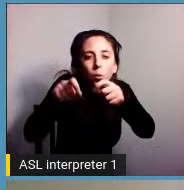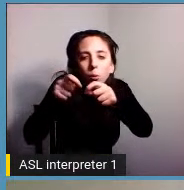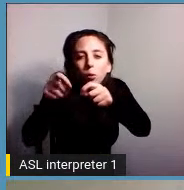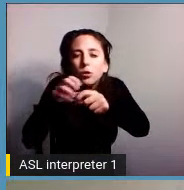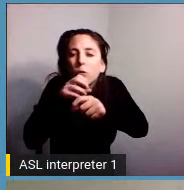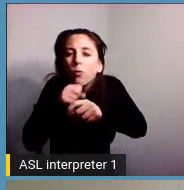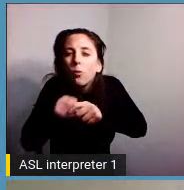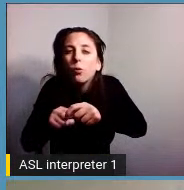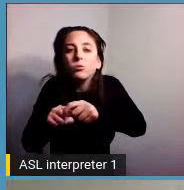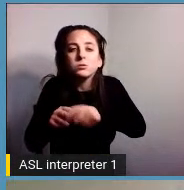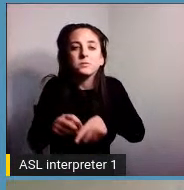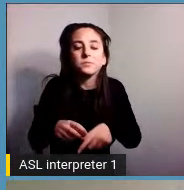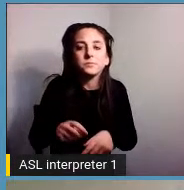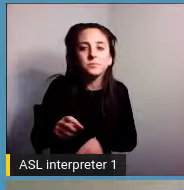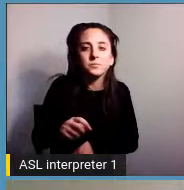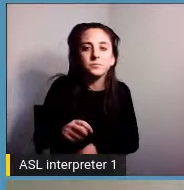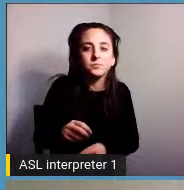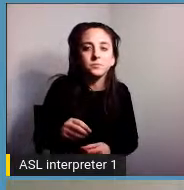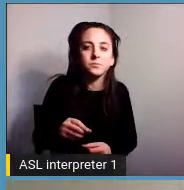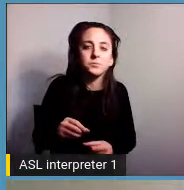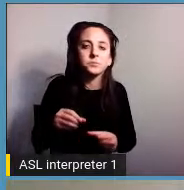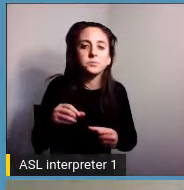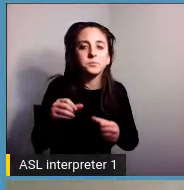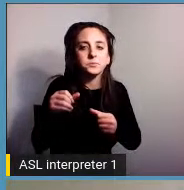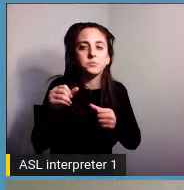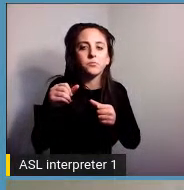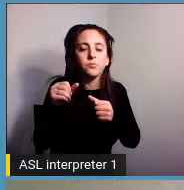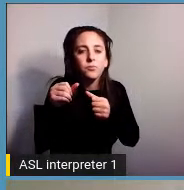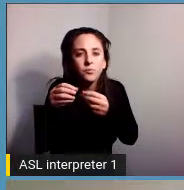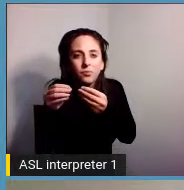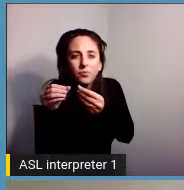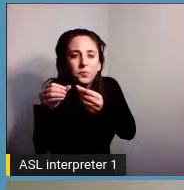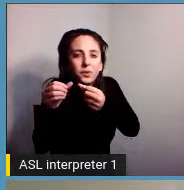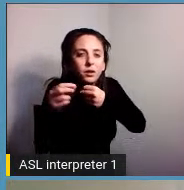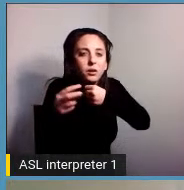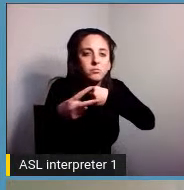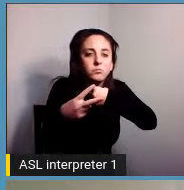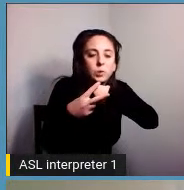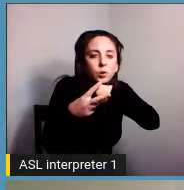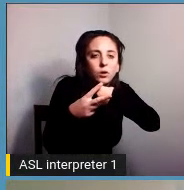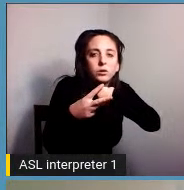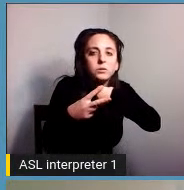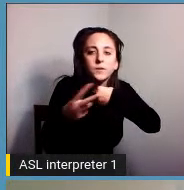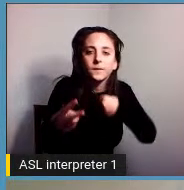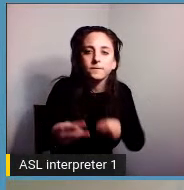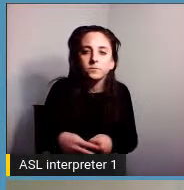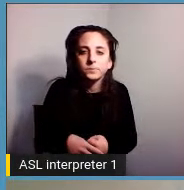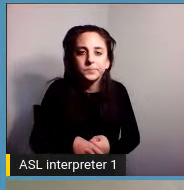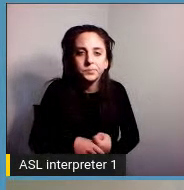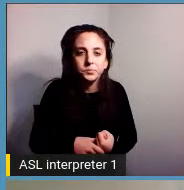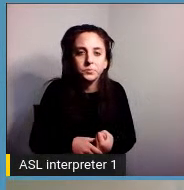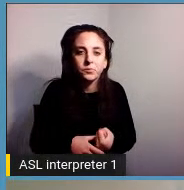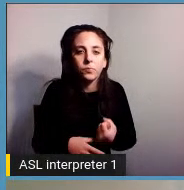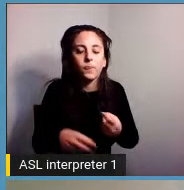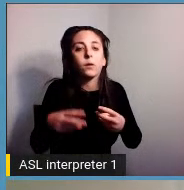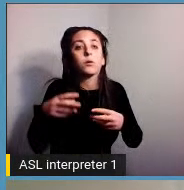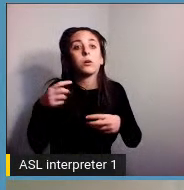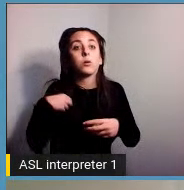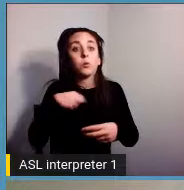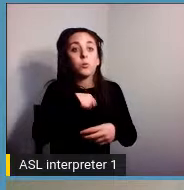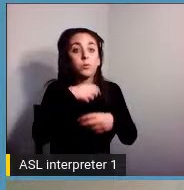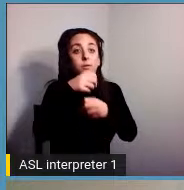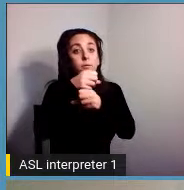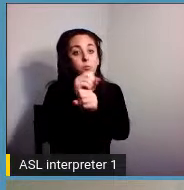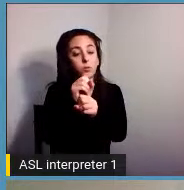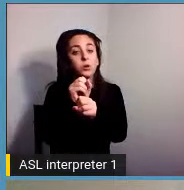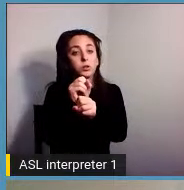and there's even been a little bit of conservation in certain areas. But what we produced